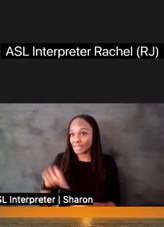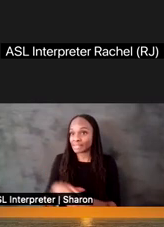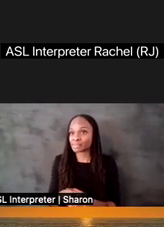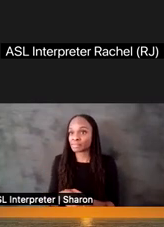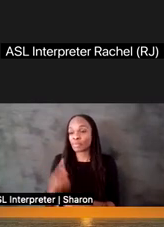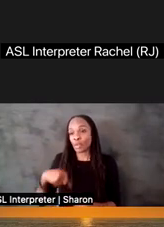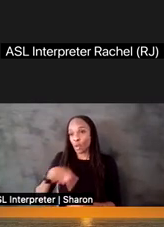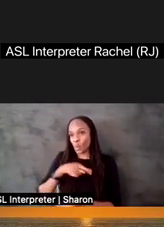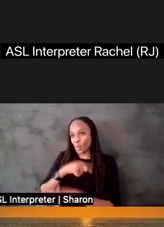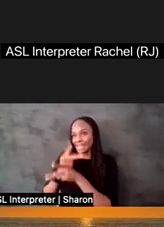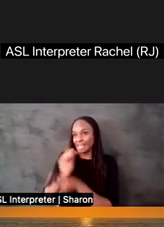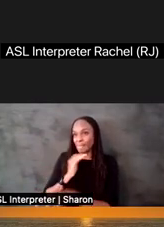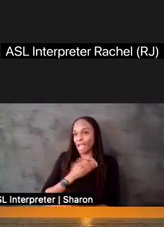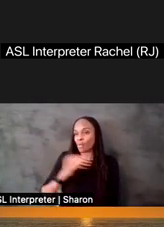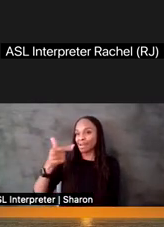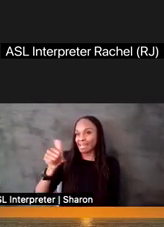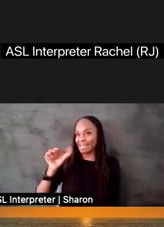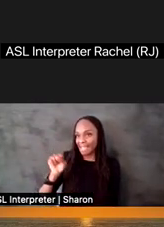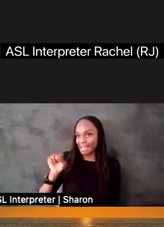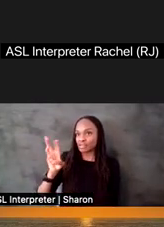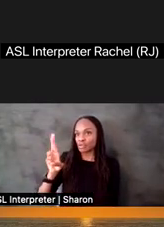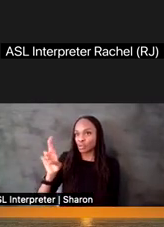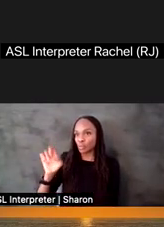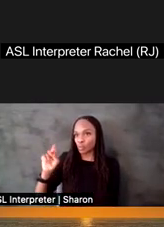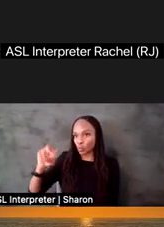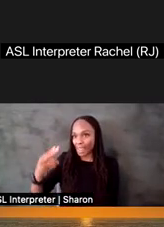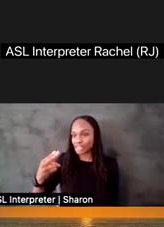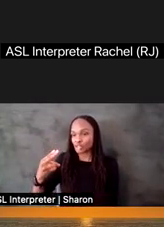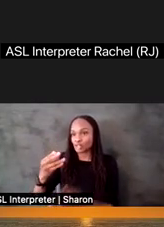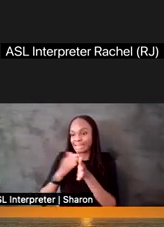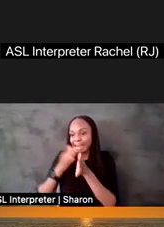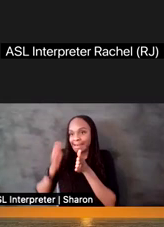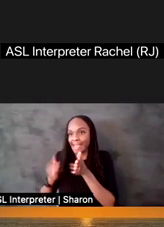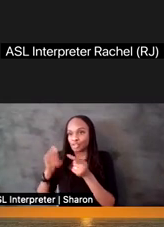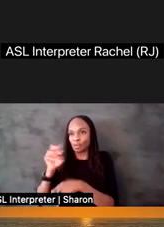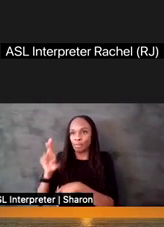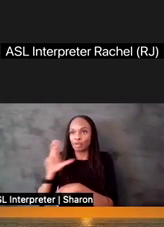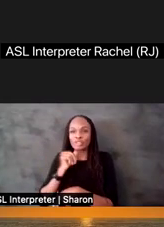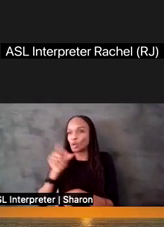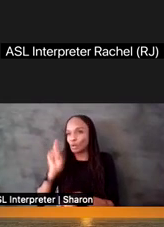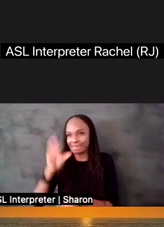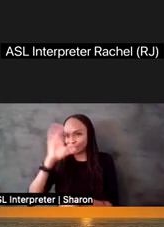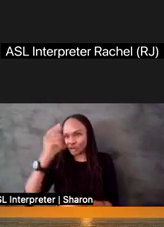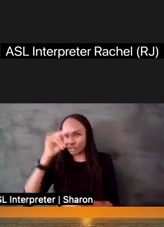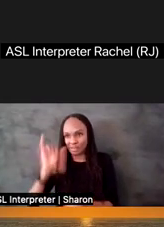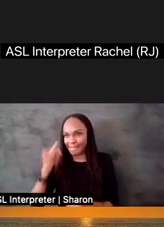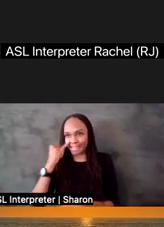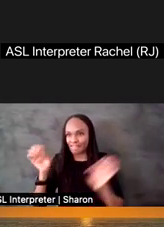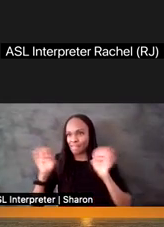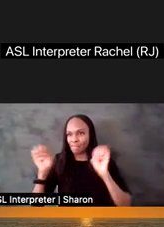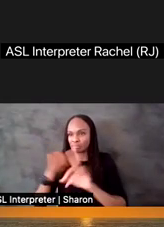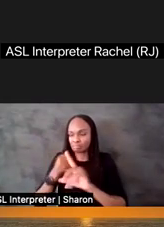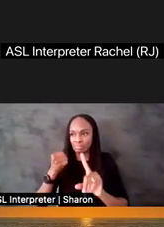our gas wrench right next to our meter, so we don't have to look for it in case of an emergency. We have it right